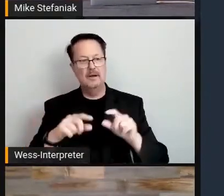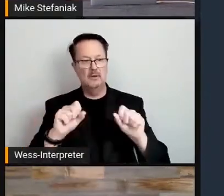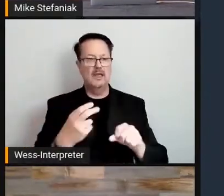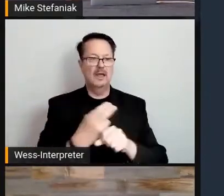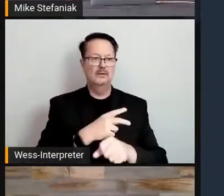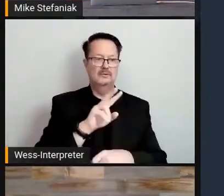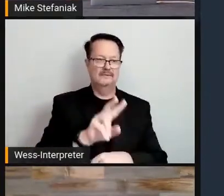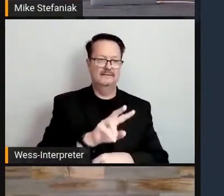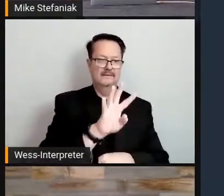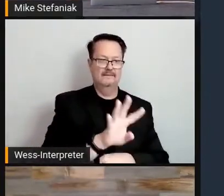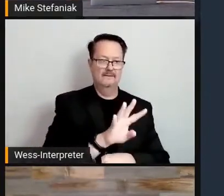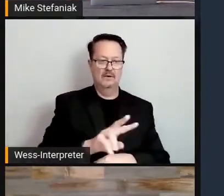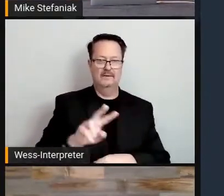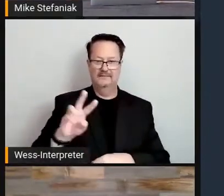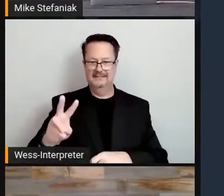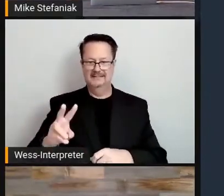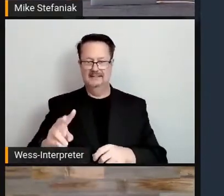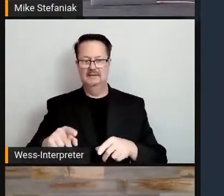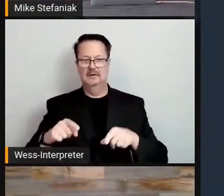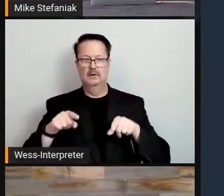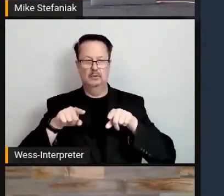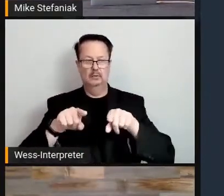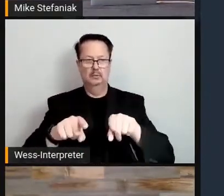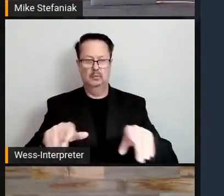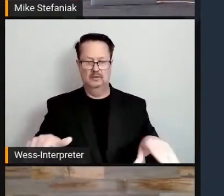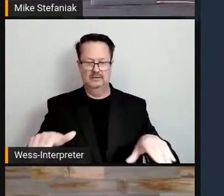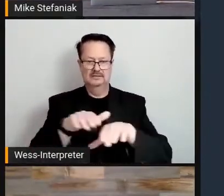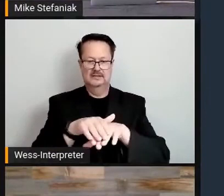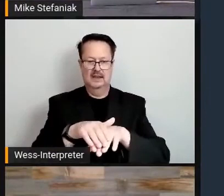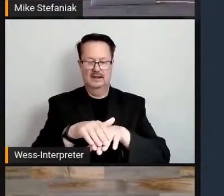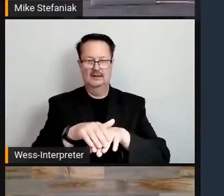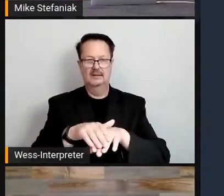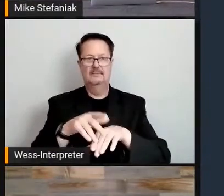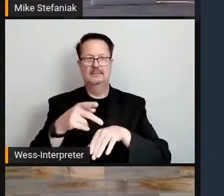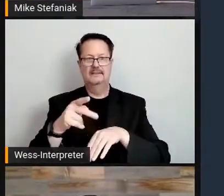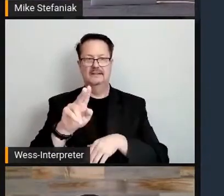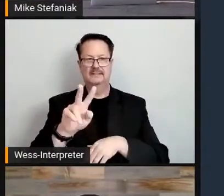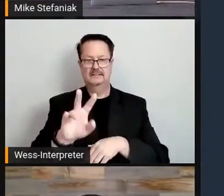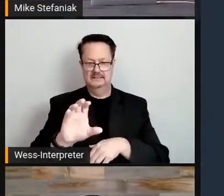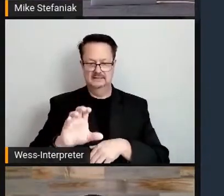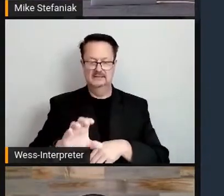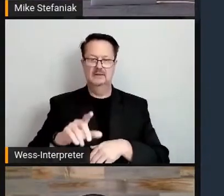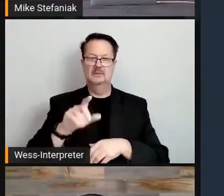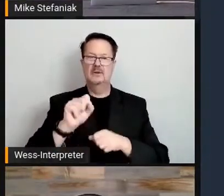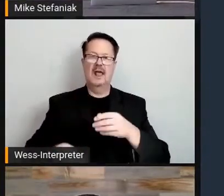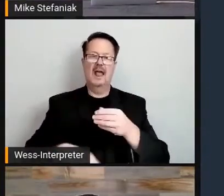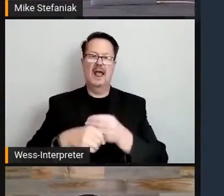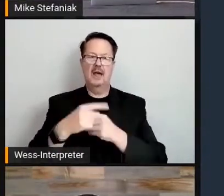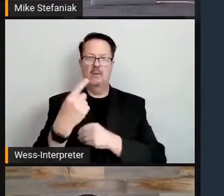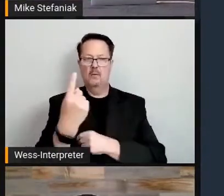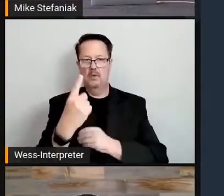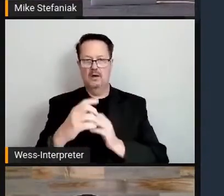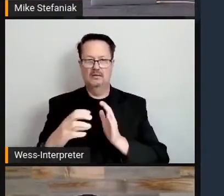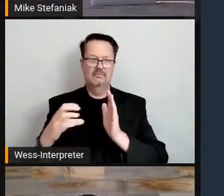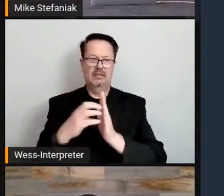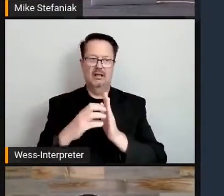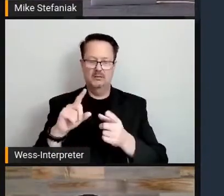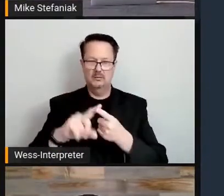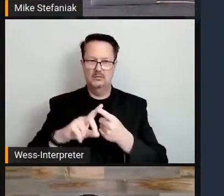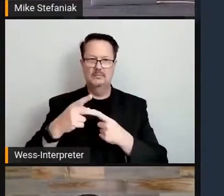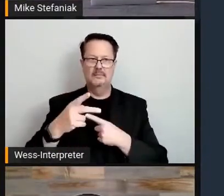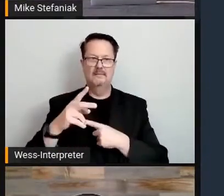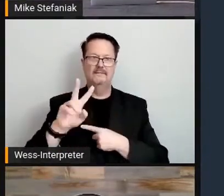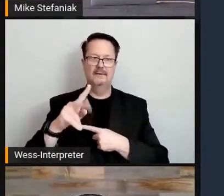and v6 dual stack VPC. So you can add a single IPv6 CIDR block to a VPC. You can either bring your